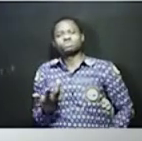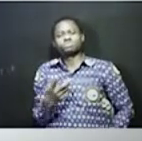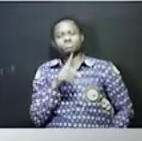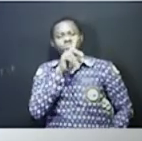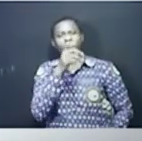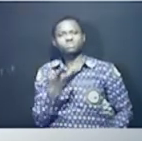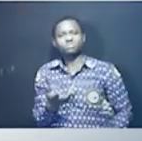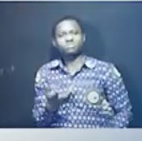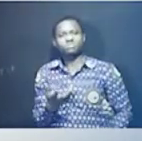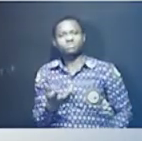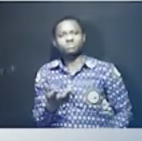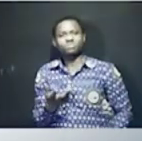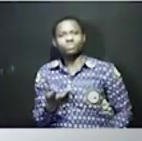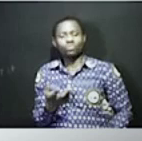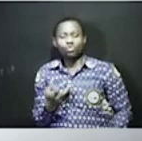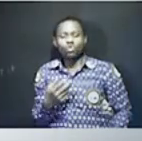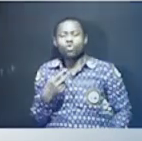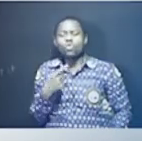Who is his